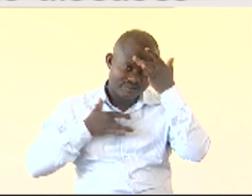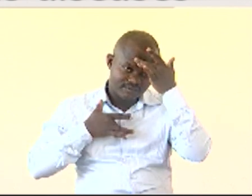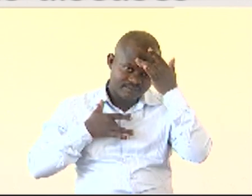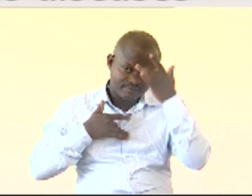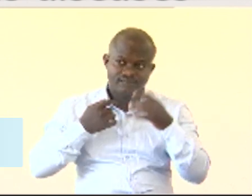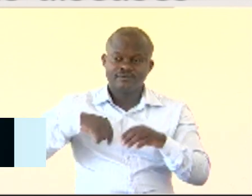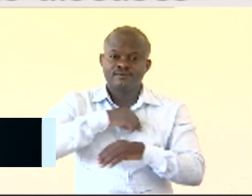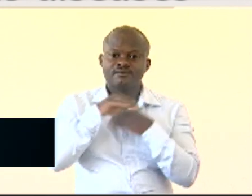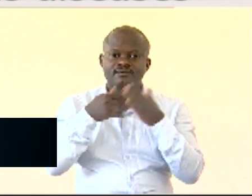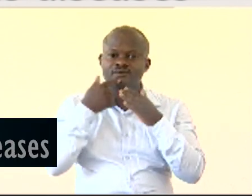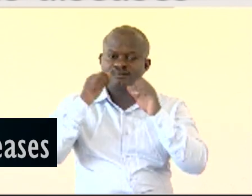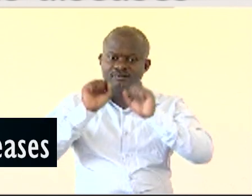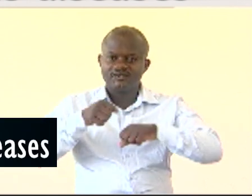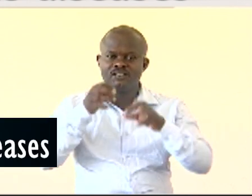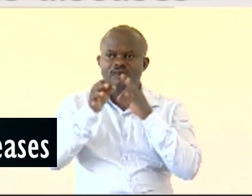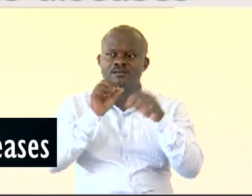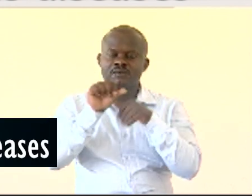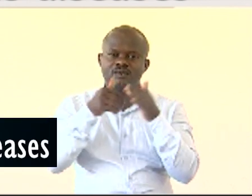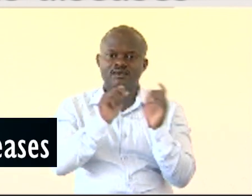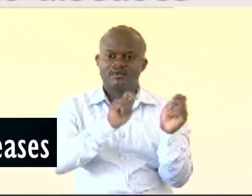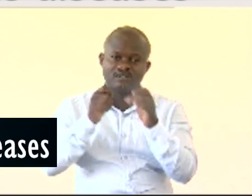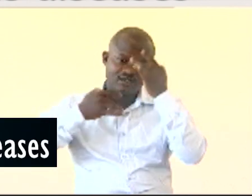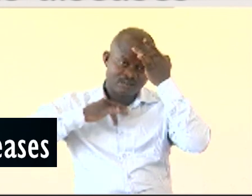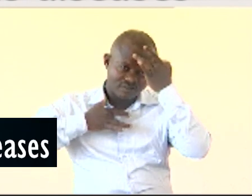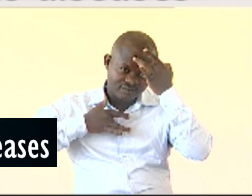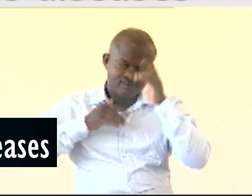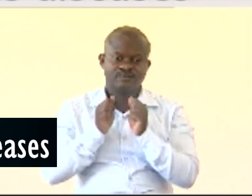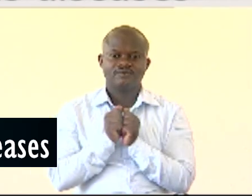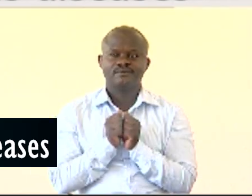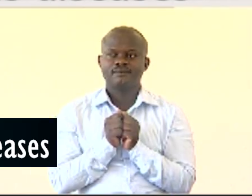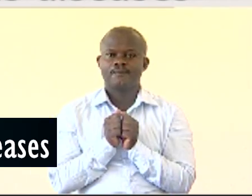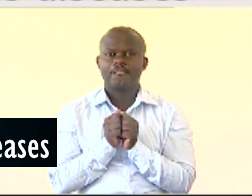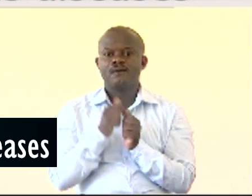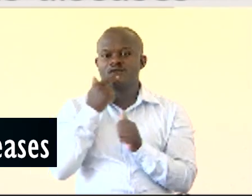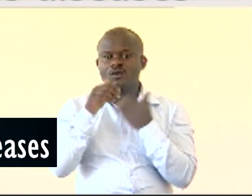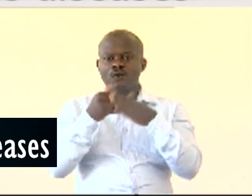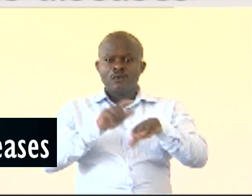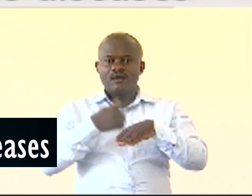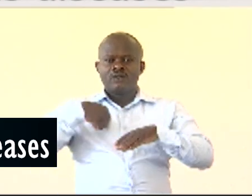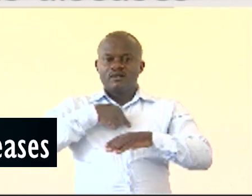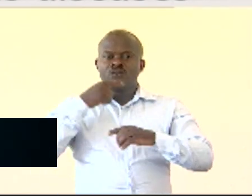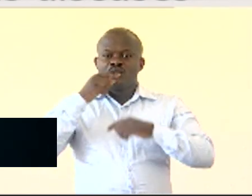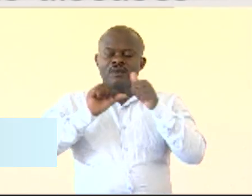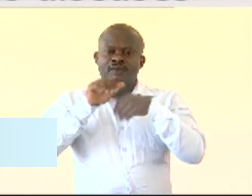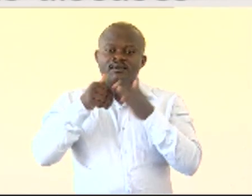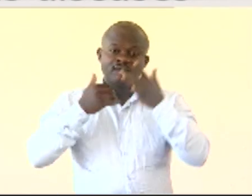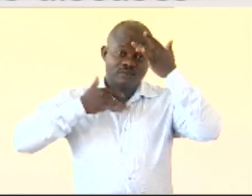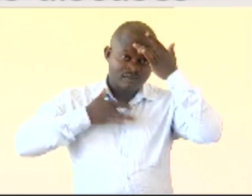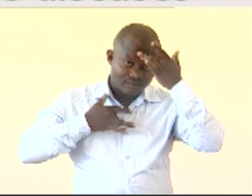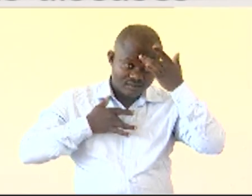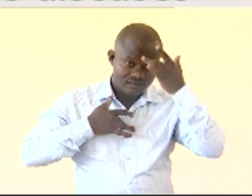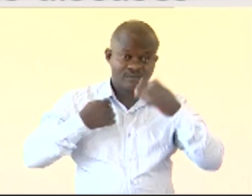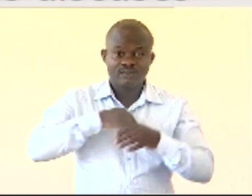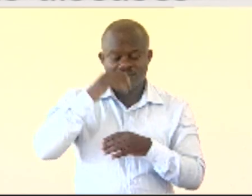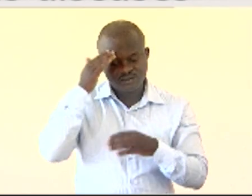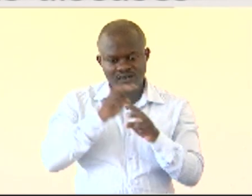are able to explain about the transmission of the infectious diseases. So when you talk about infectious diseases, I know there are